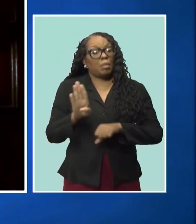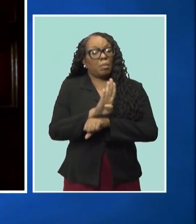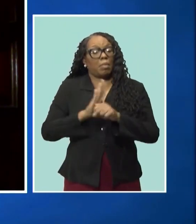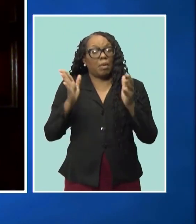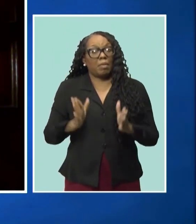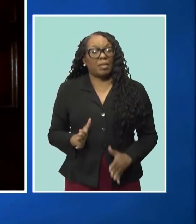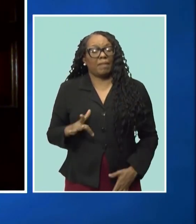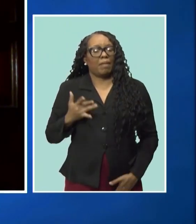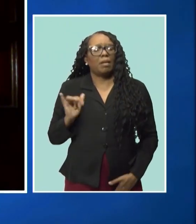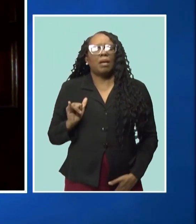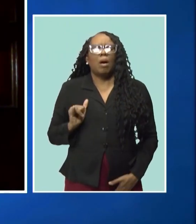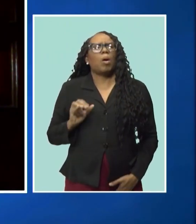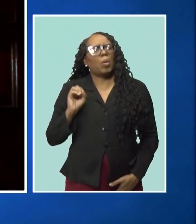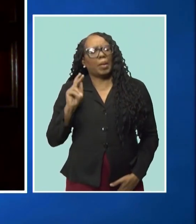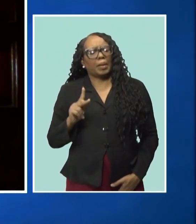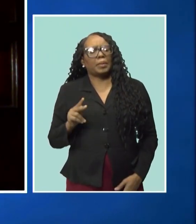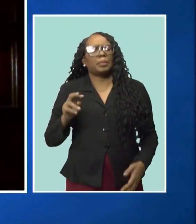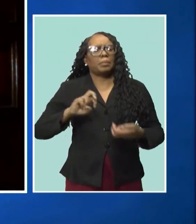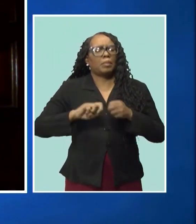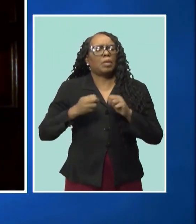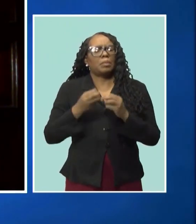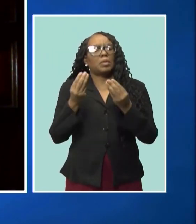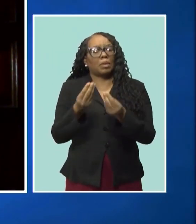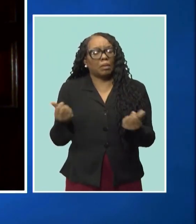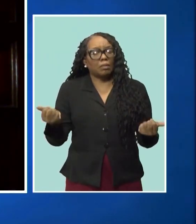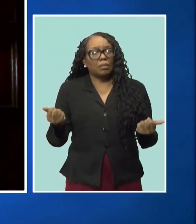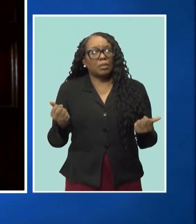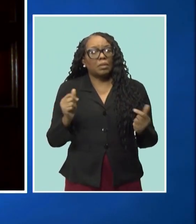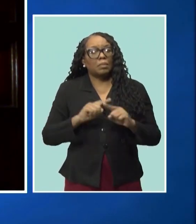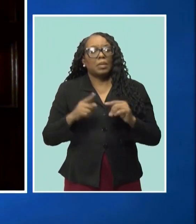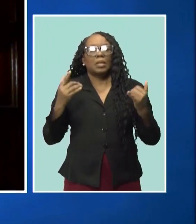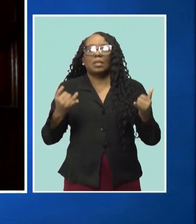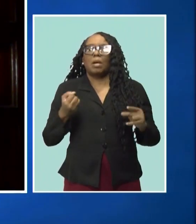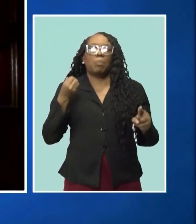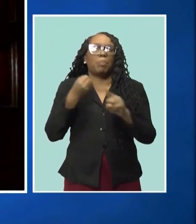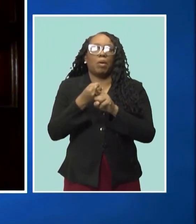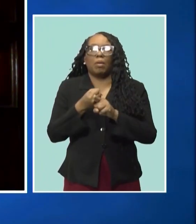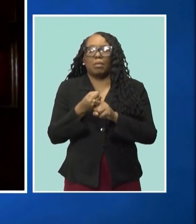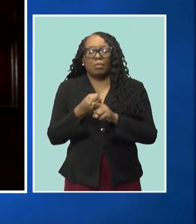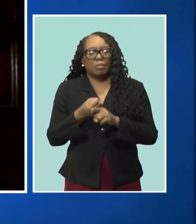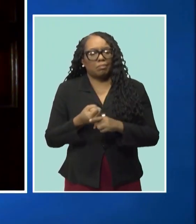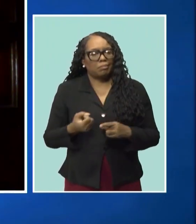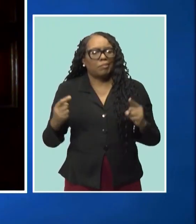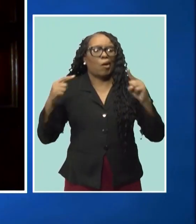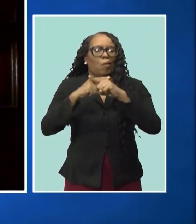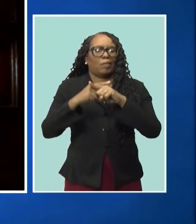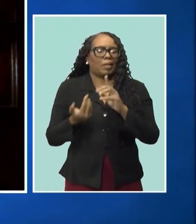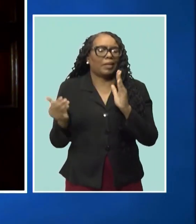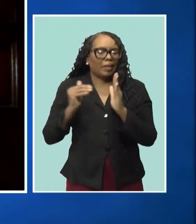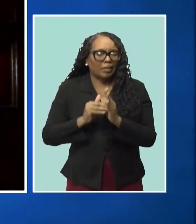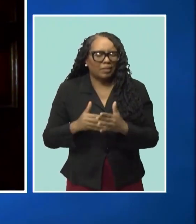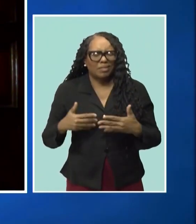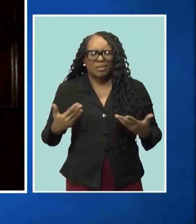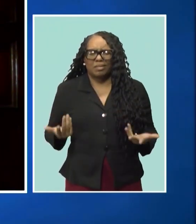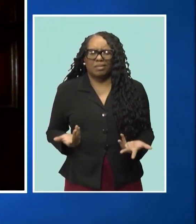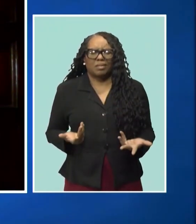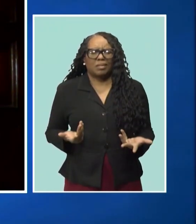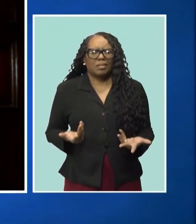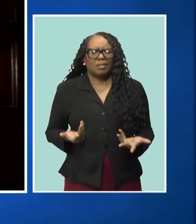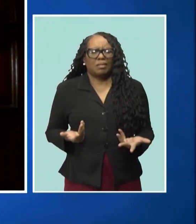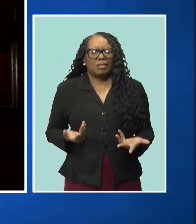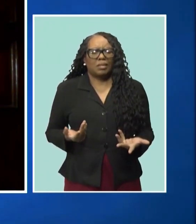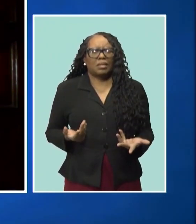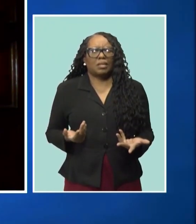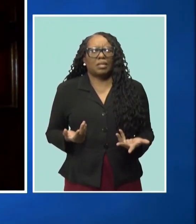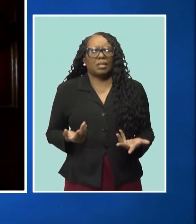from last year in August, we thought that was solved. And now to come with these types of shenanigans, these are things that need to be